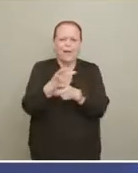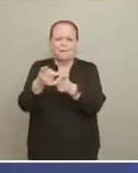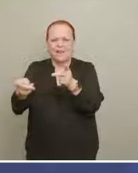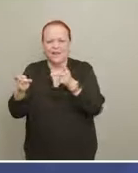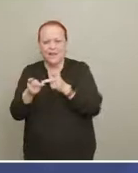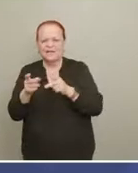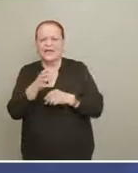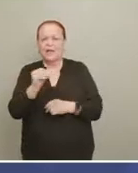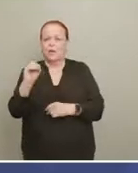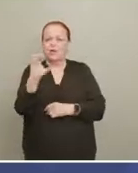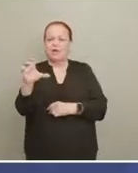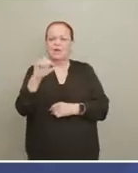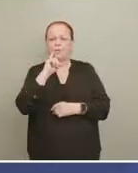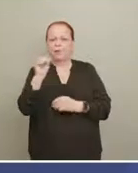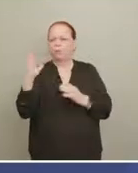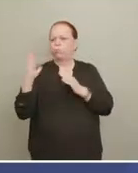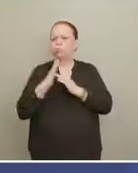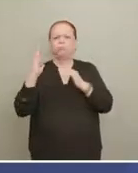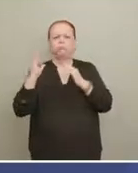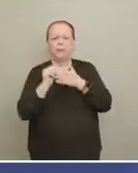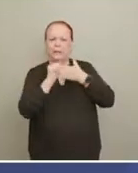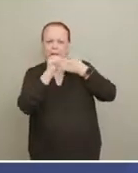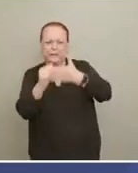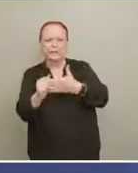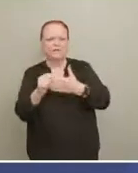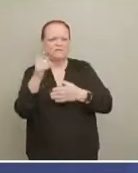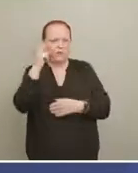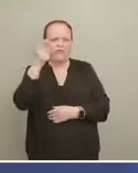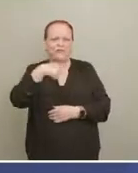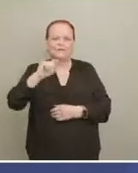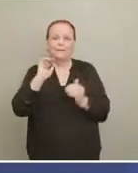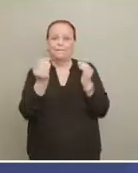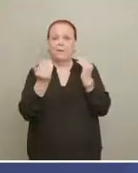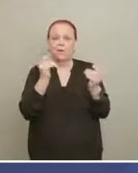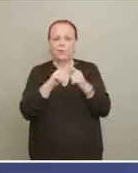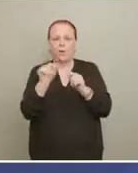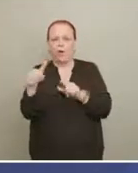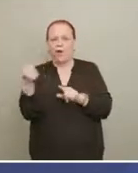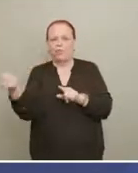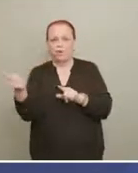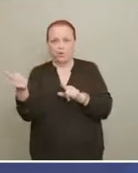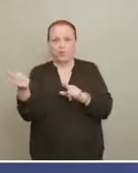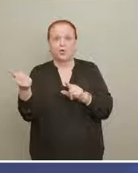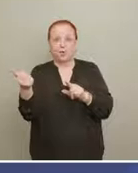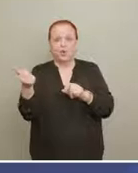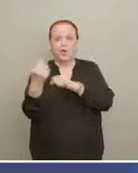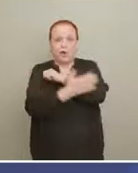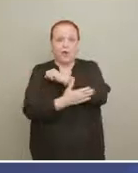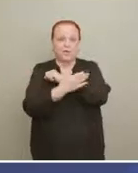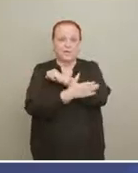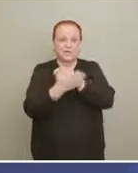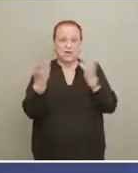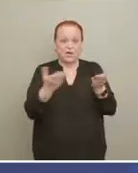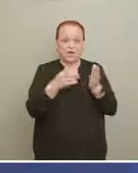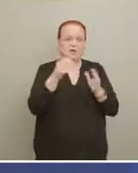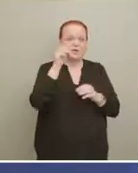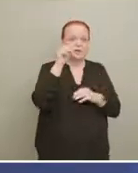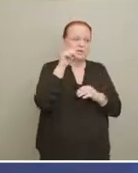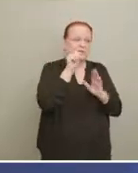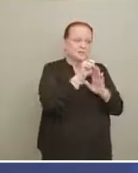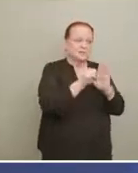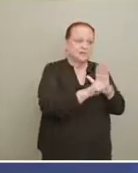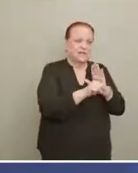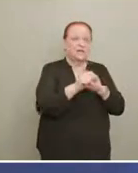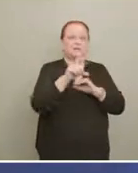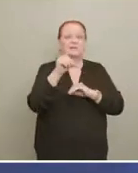at the forefront of doing that compared to other area in the state, if not in the country. So please be kind